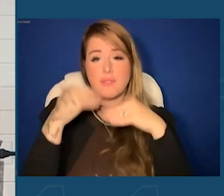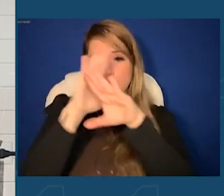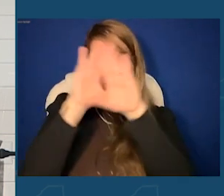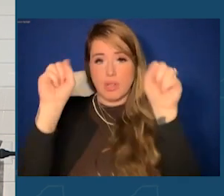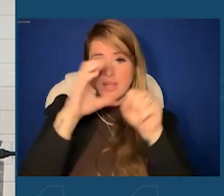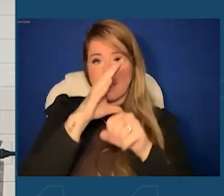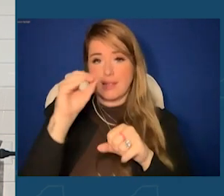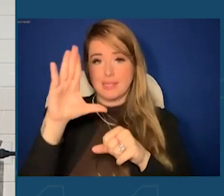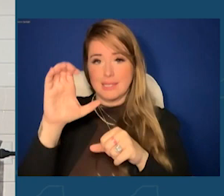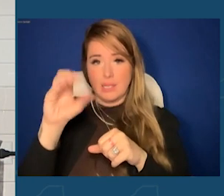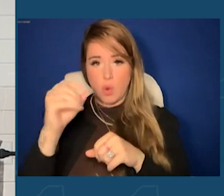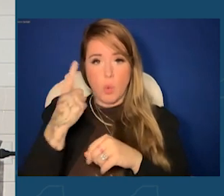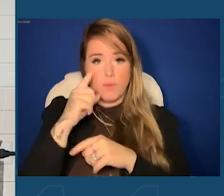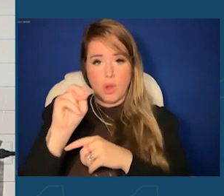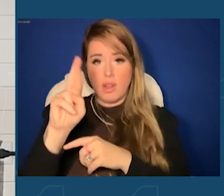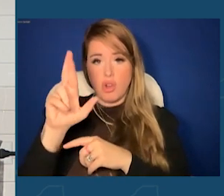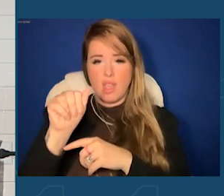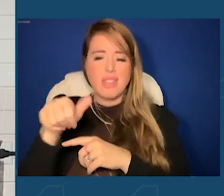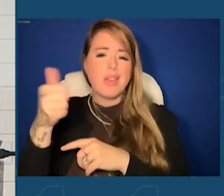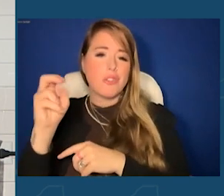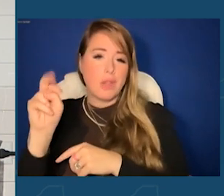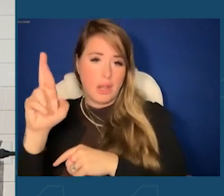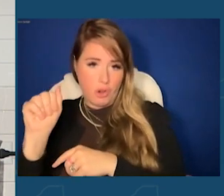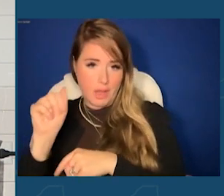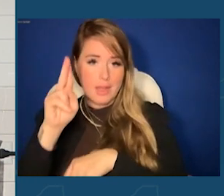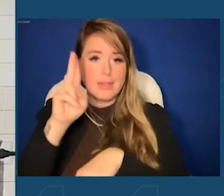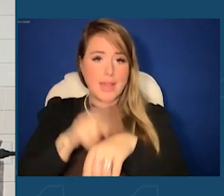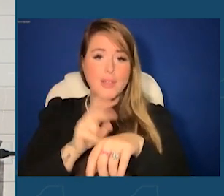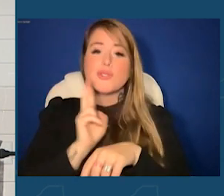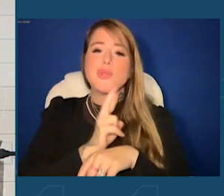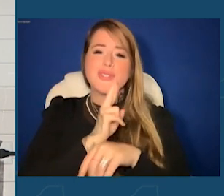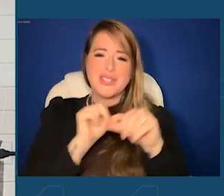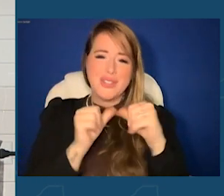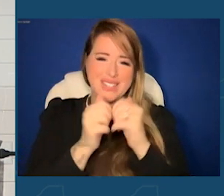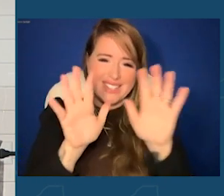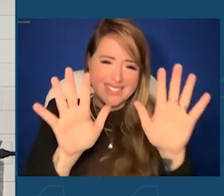the NRA, the other NRA, the National Restaurant Association,